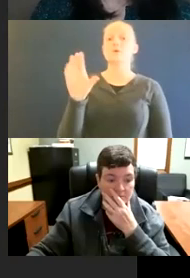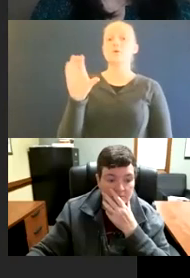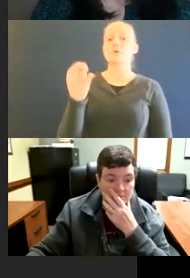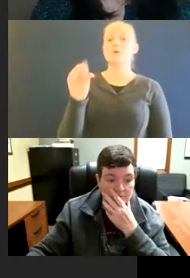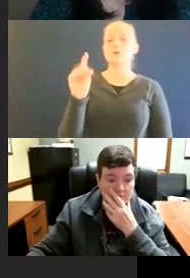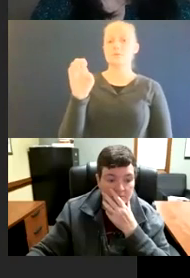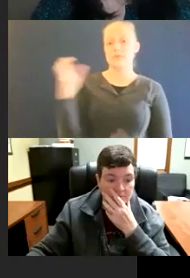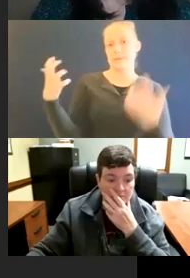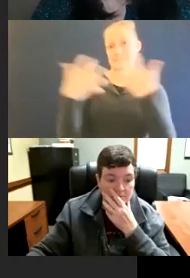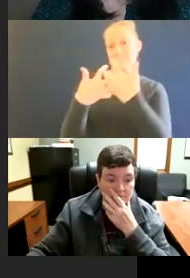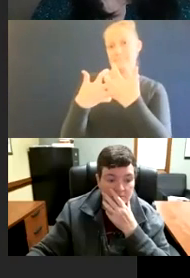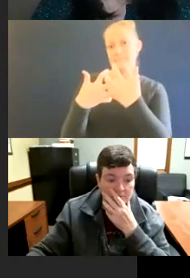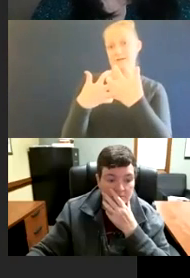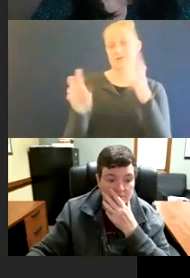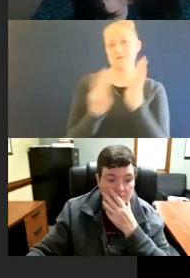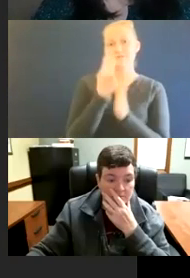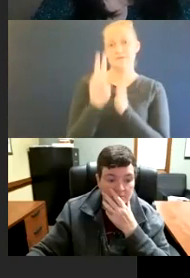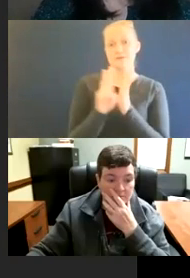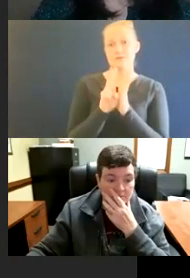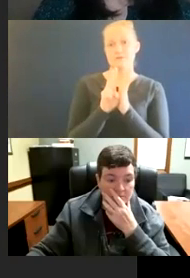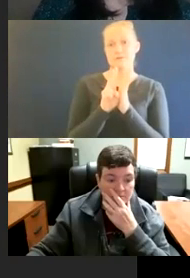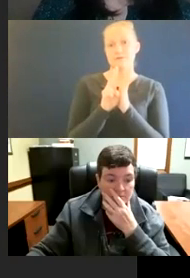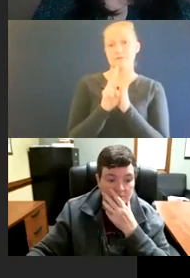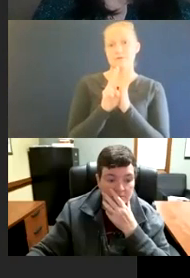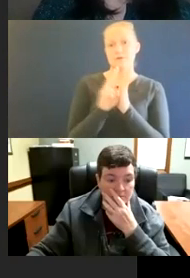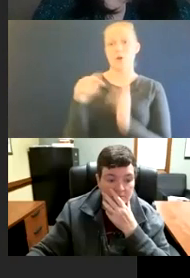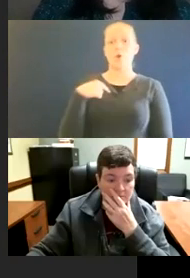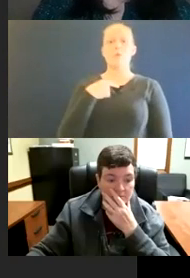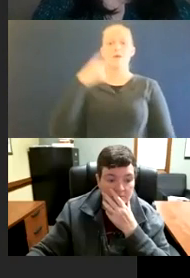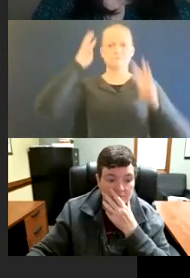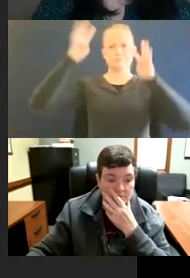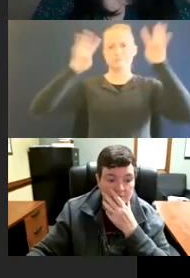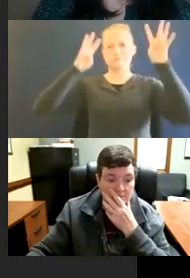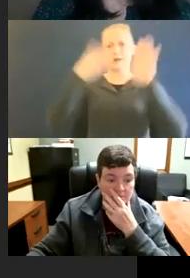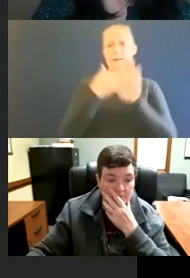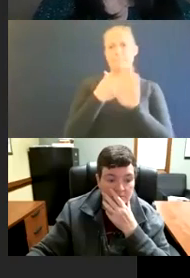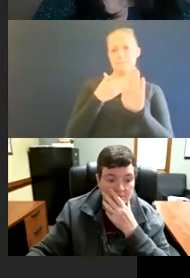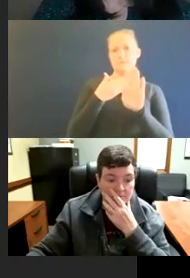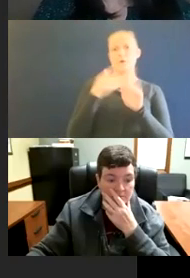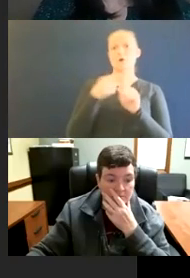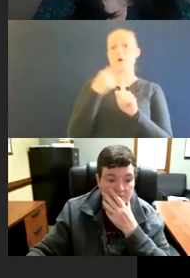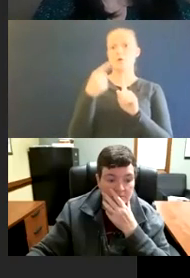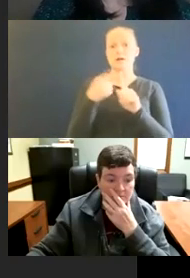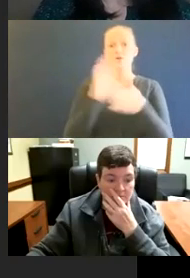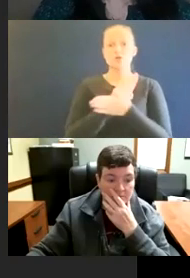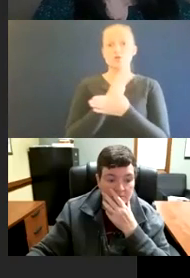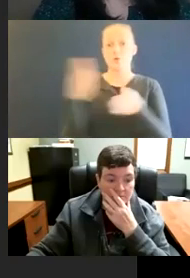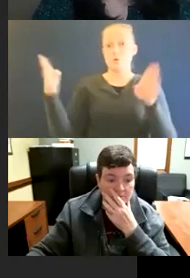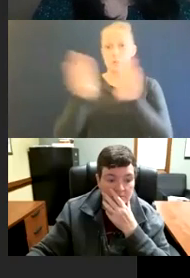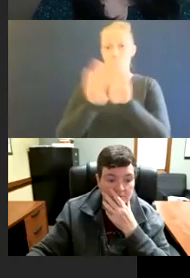today. We created this initially to go home with parents when schools first closed at the beginning of the